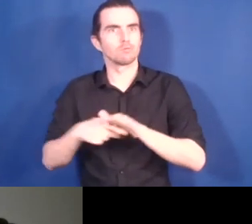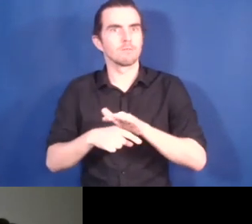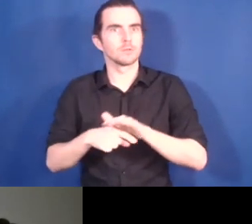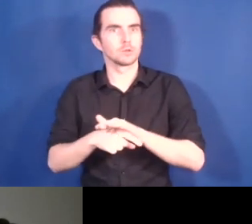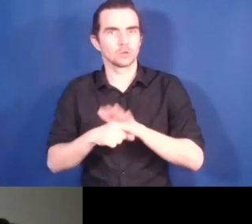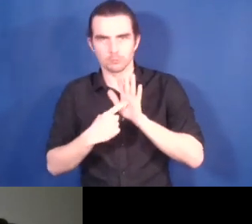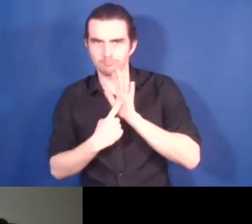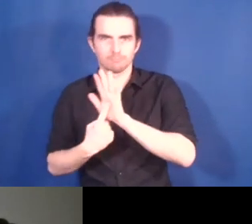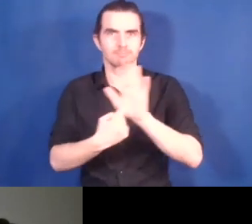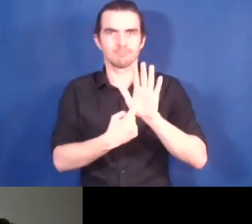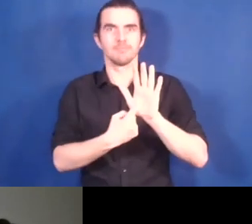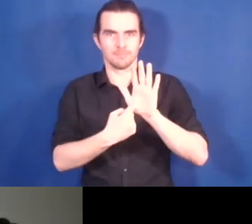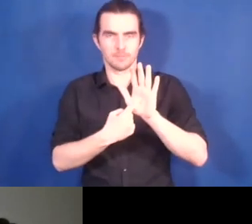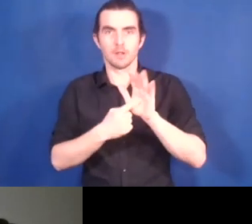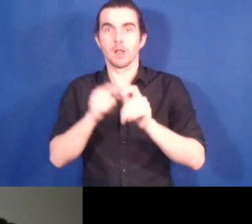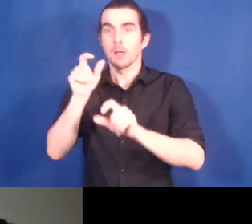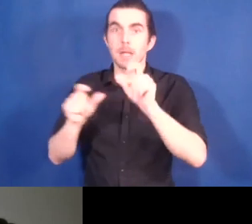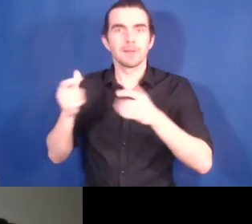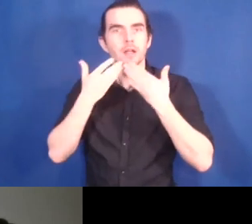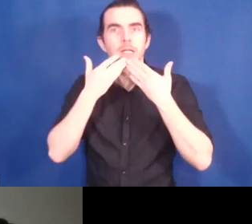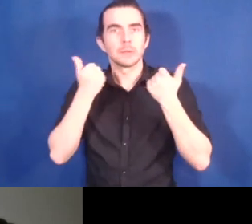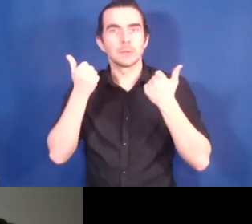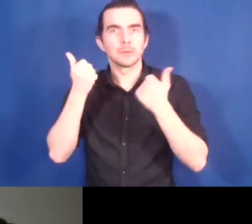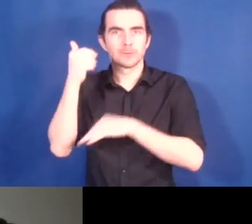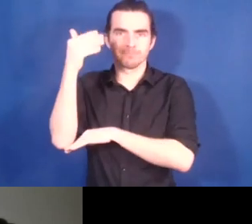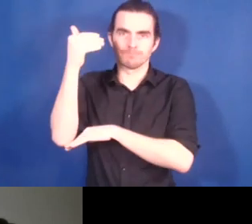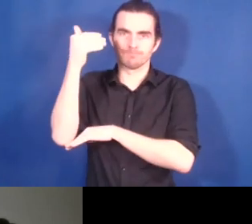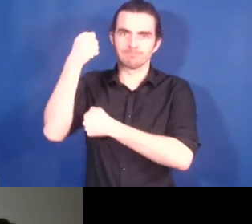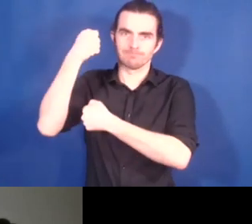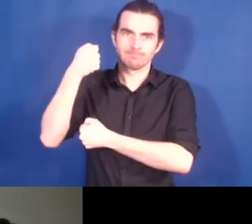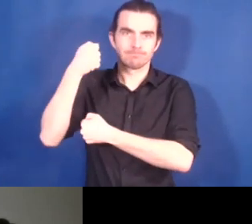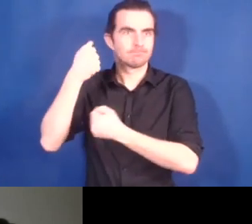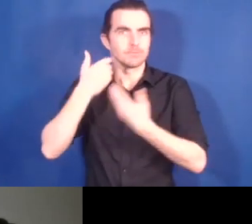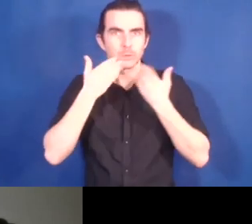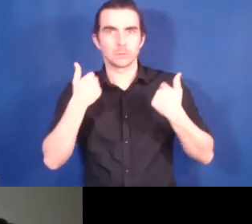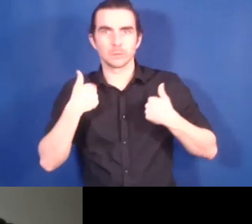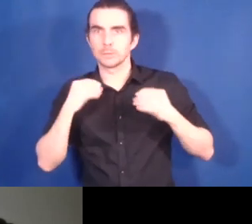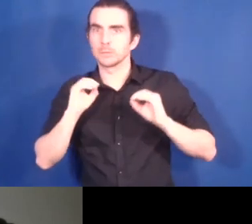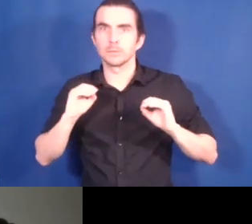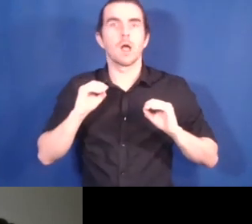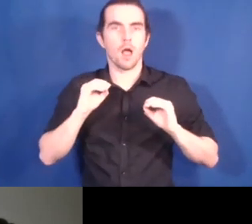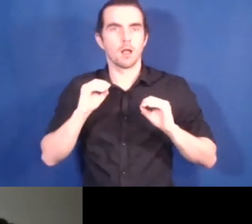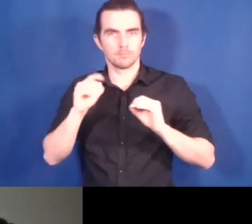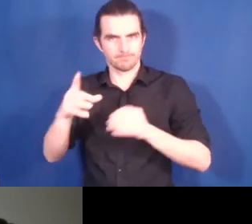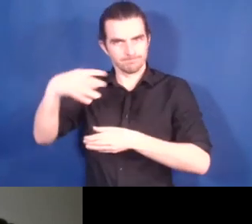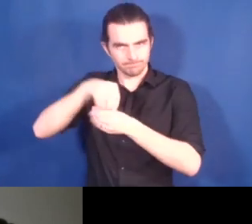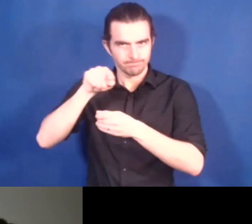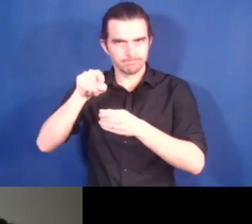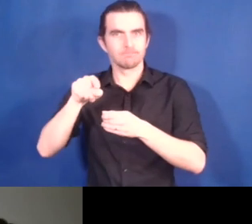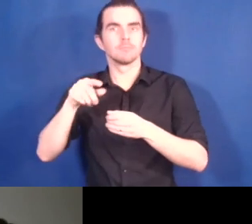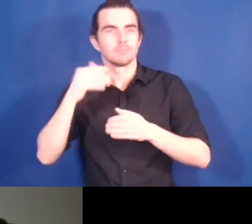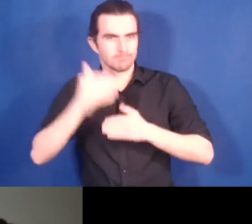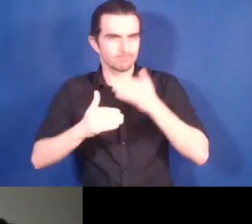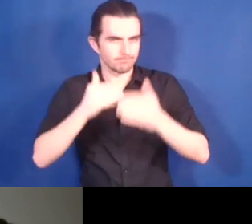host communities in UNHCR's mandate, says that in implementing that mandate of